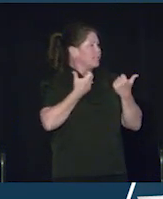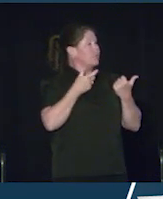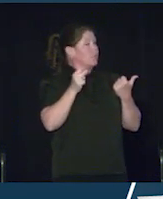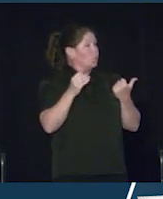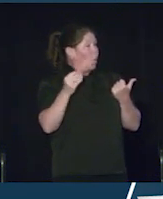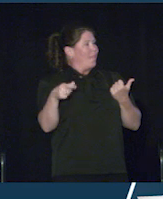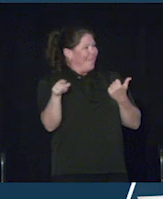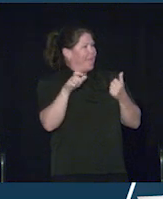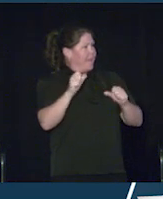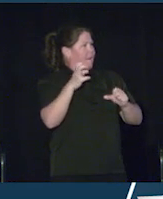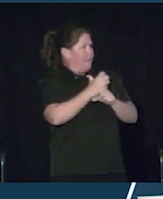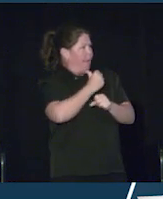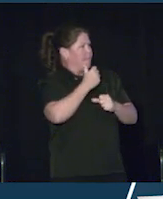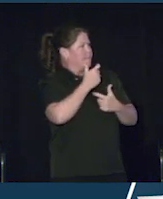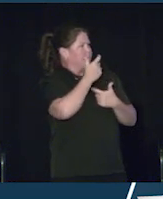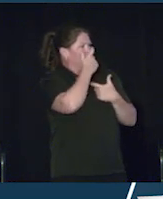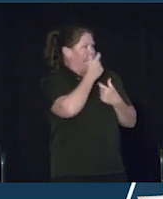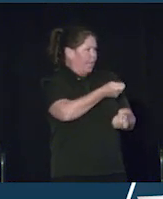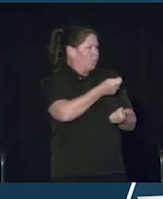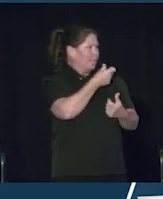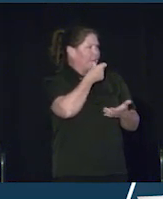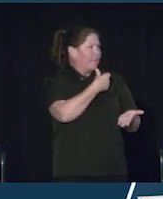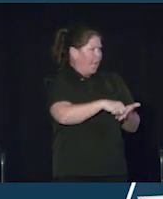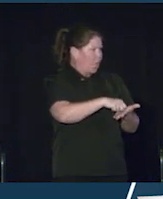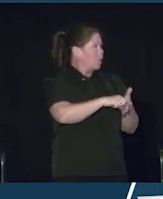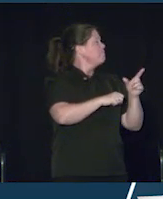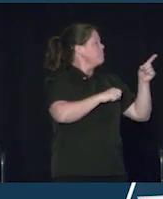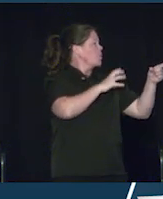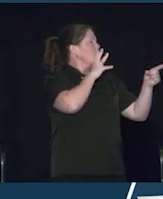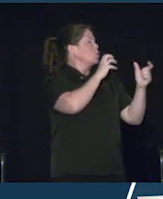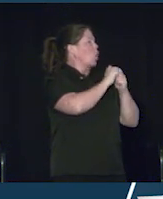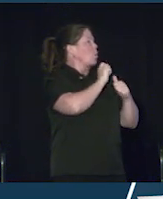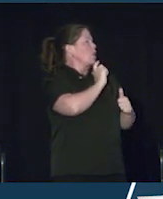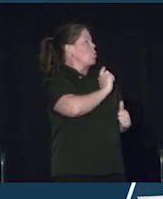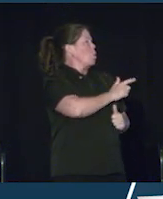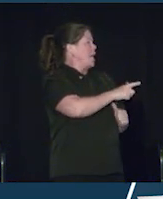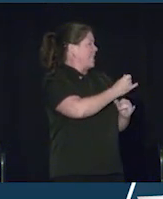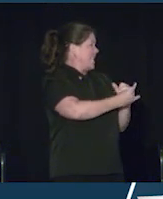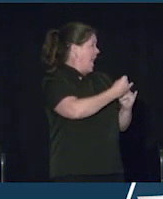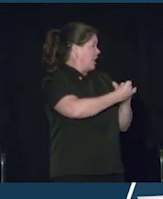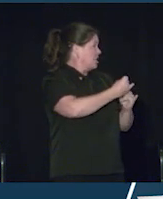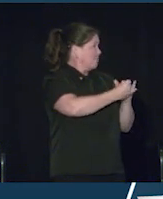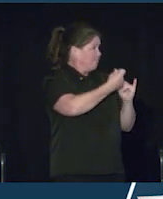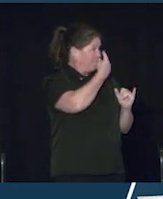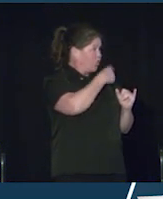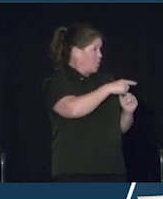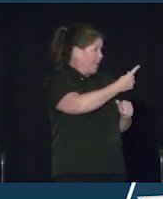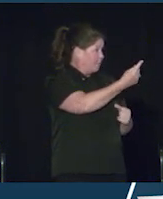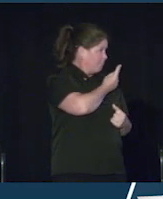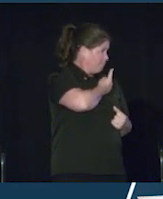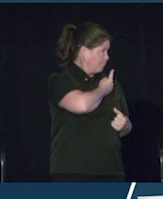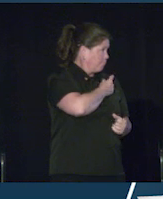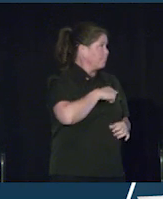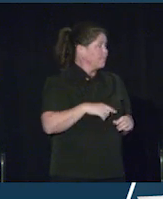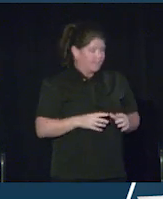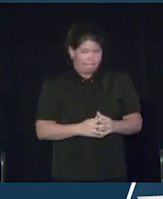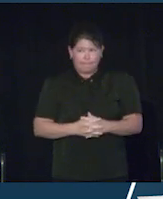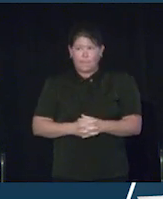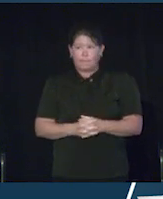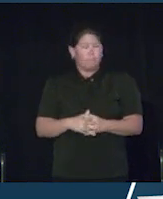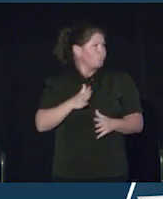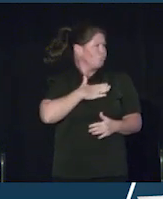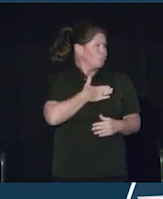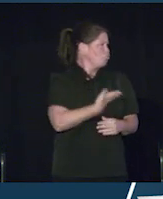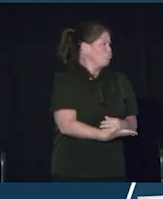the interest letter. We'll be happy to talk to you at the end of the presentation, so if you can come over. We'll be